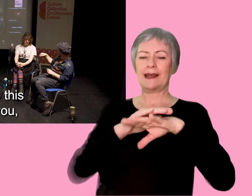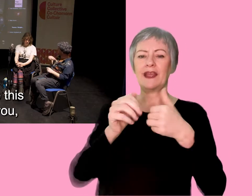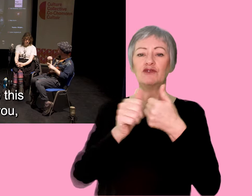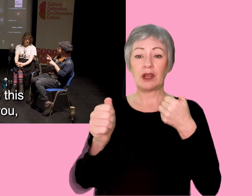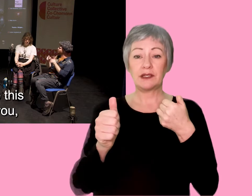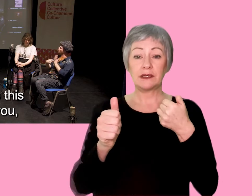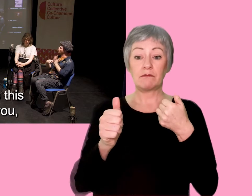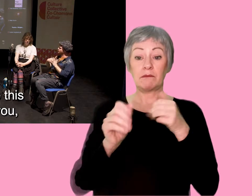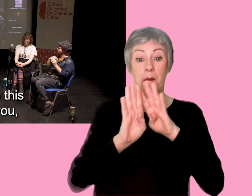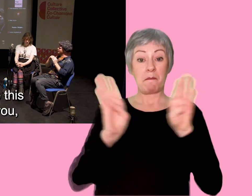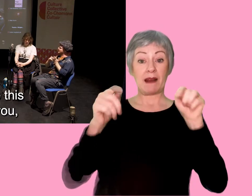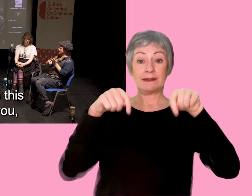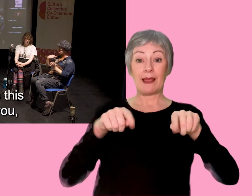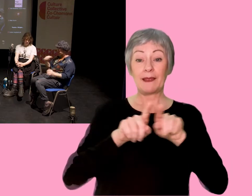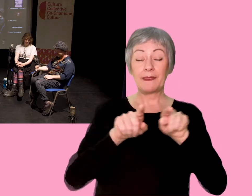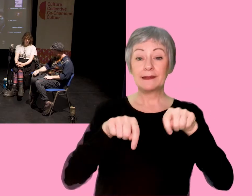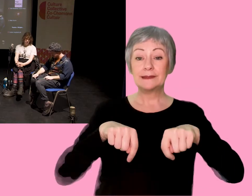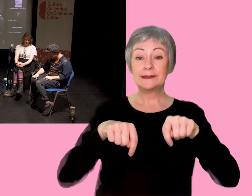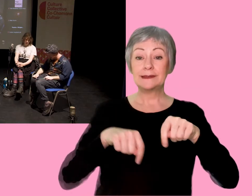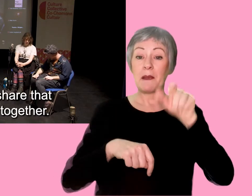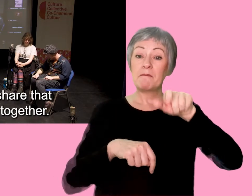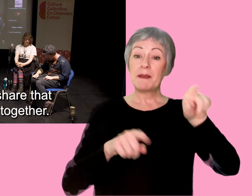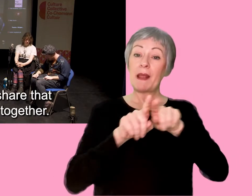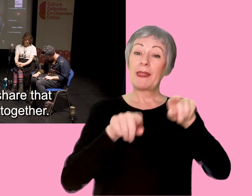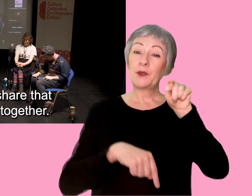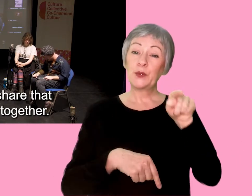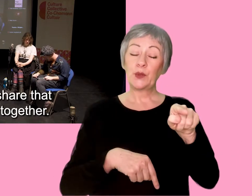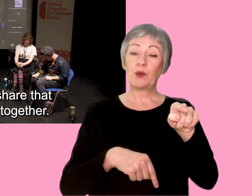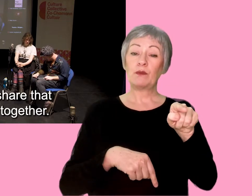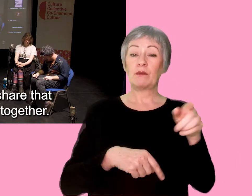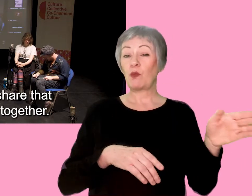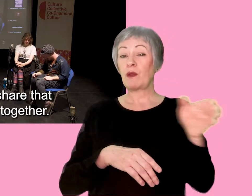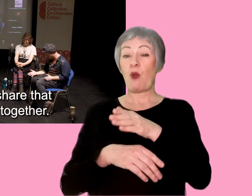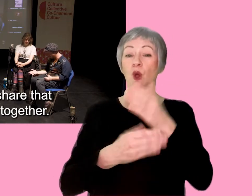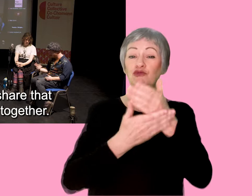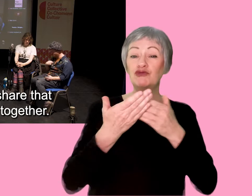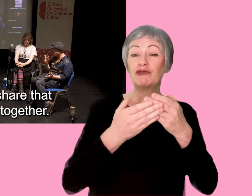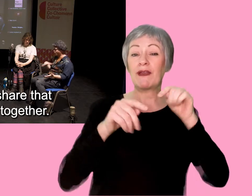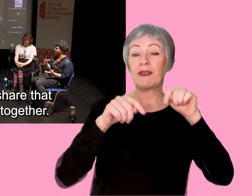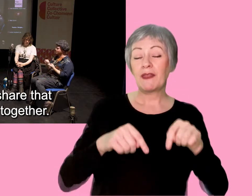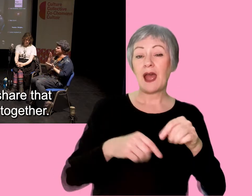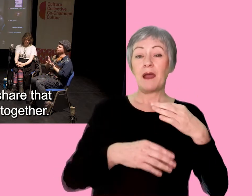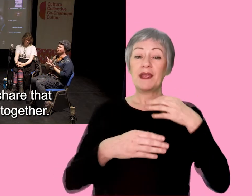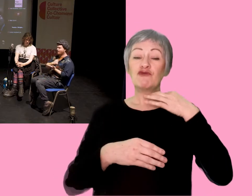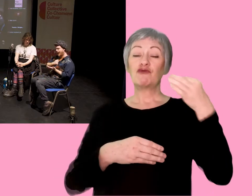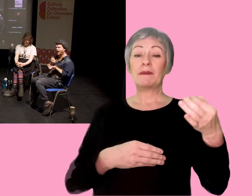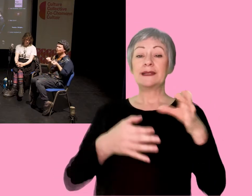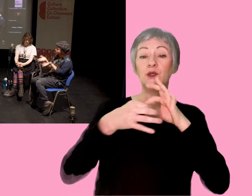on panels like this with people like you, for us all to be able to share that and to be represented